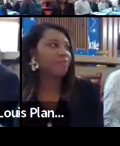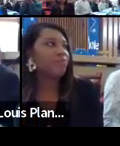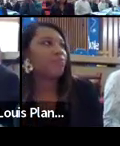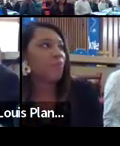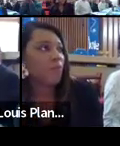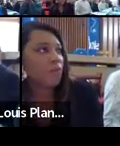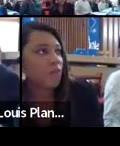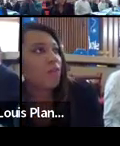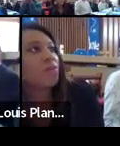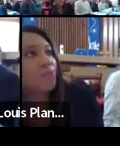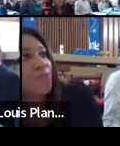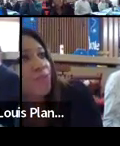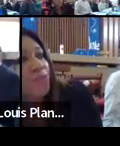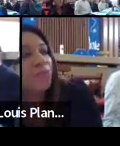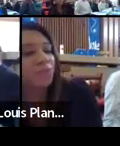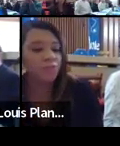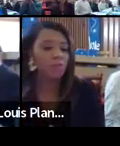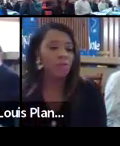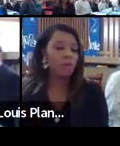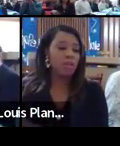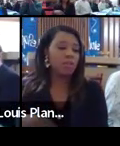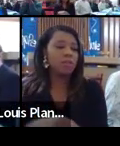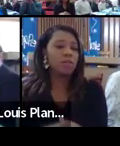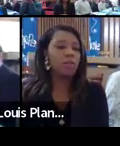Northside Community School off of.